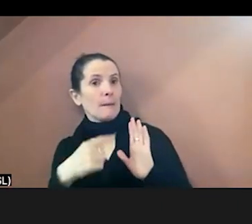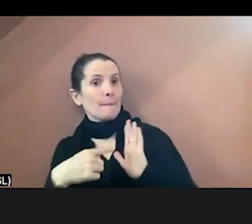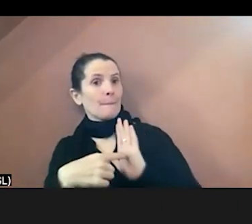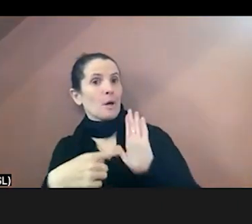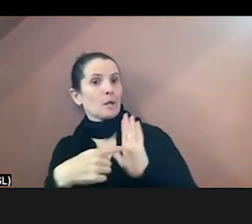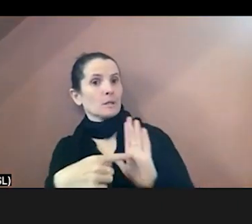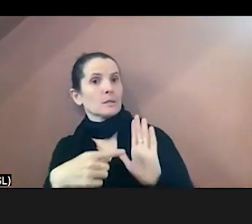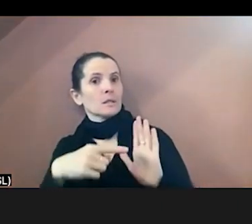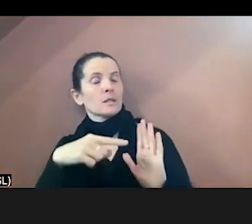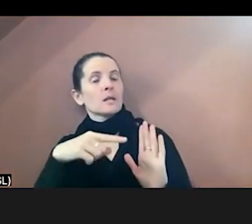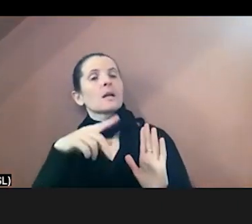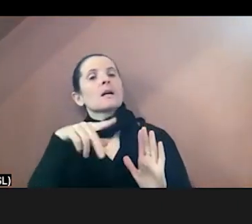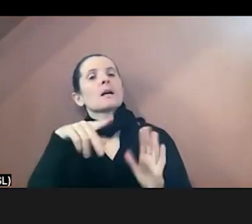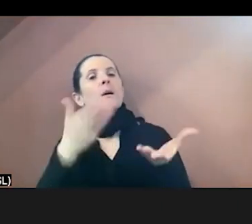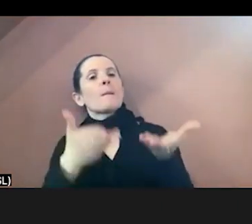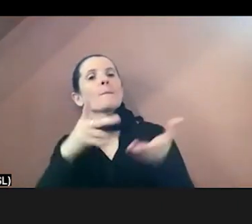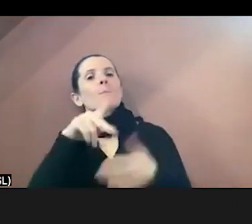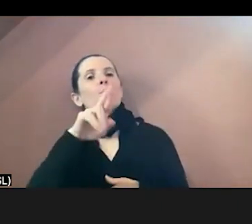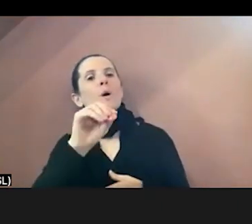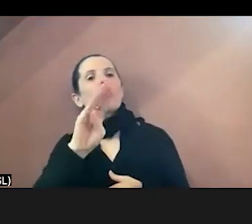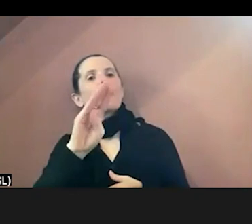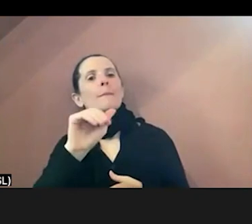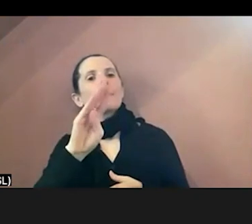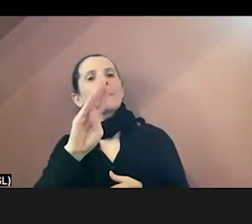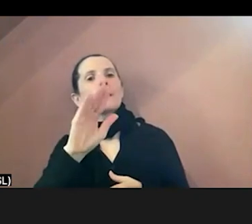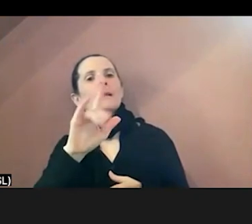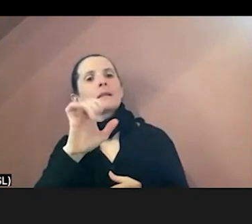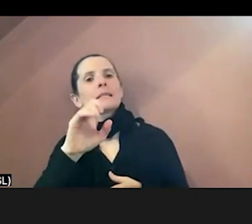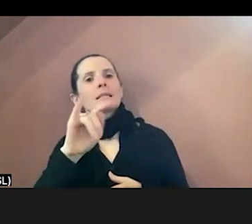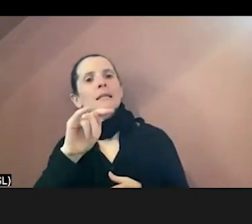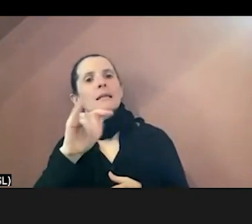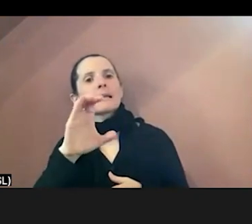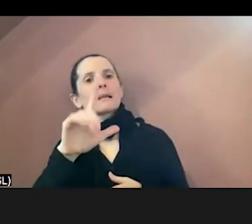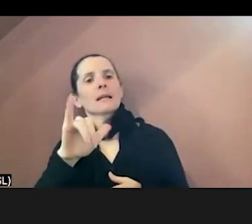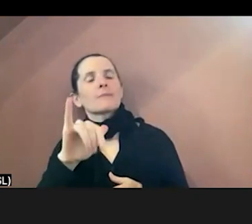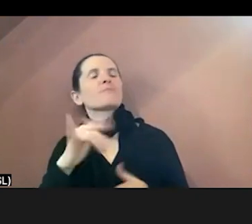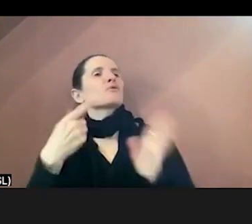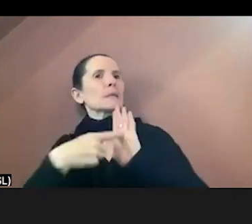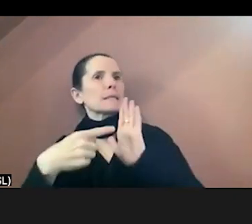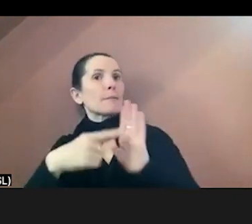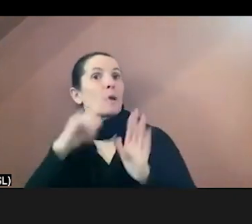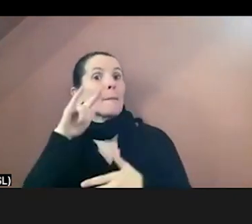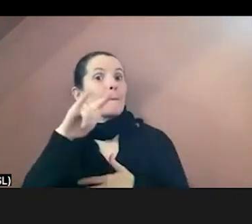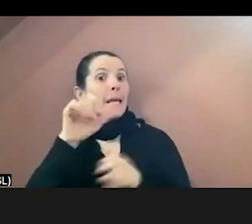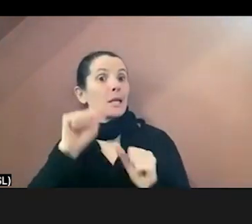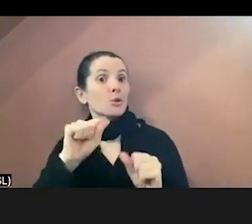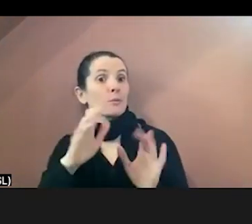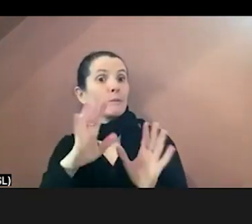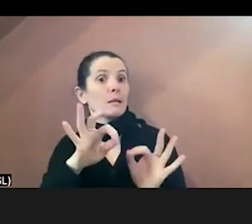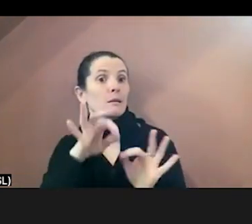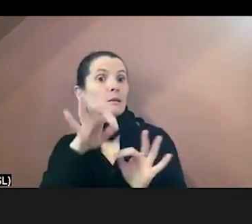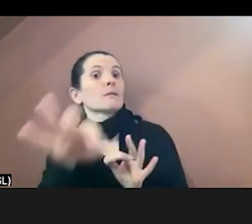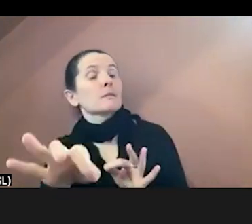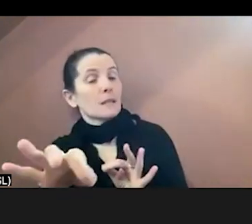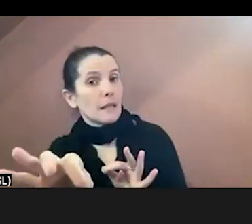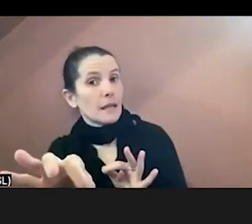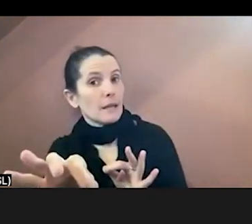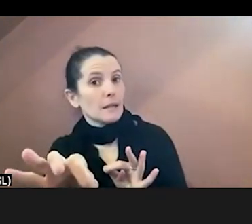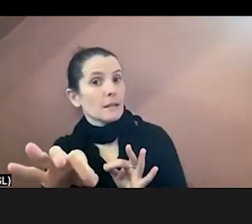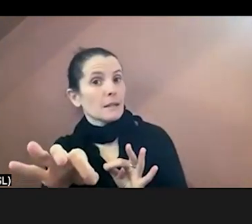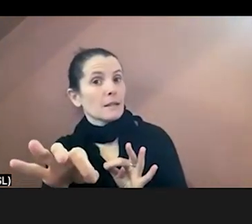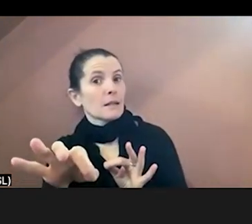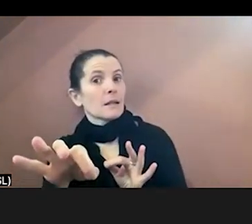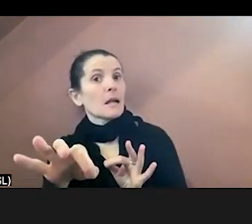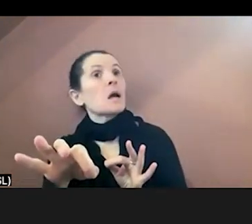Yeah. I mean that even like a plane is slightly delayed, this can be done. This can be done. I had it in